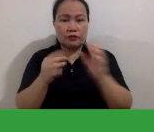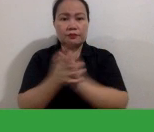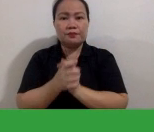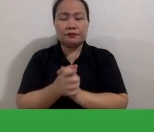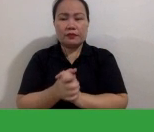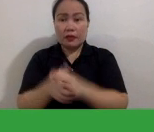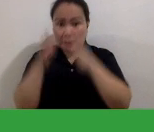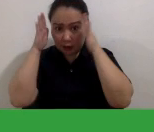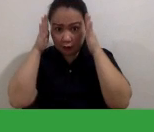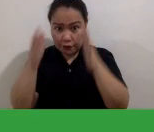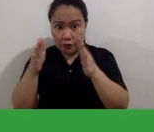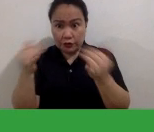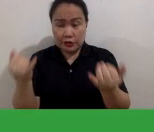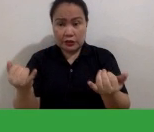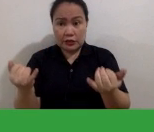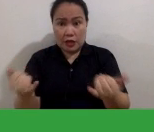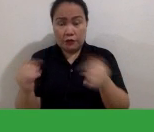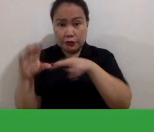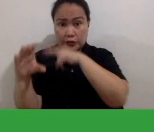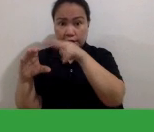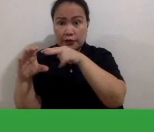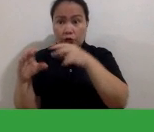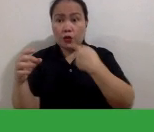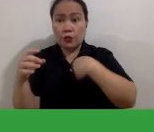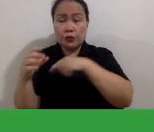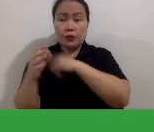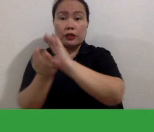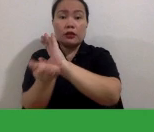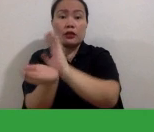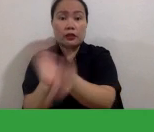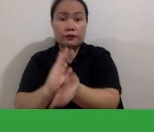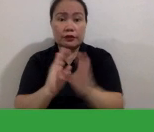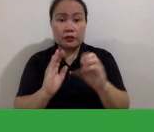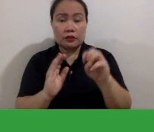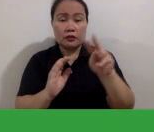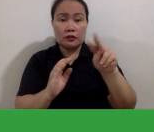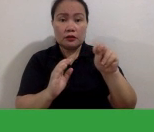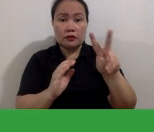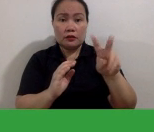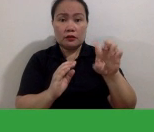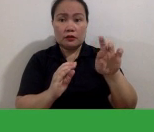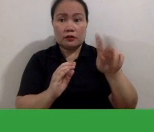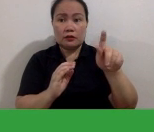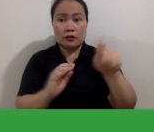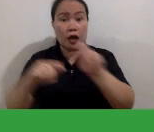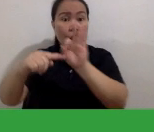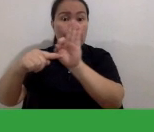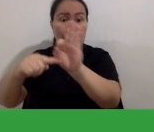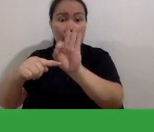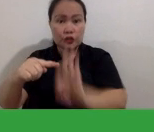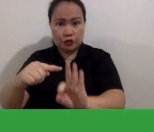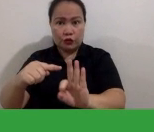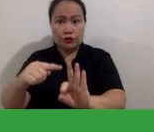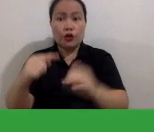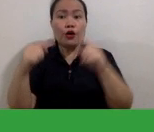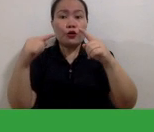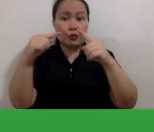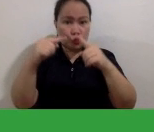So, our focus for this video is we will convert or express fraction form